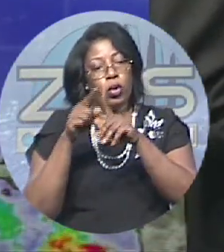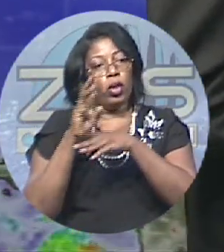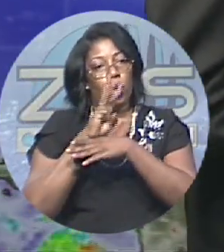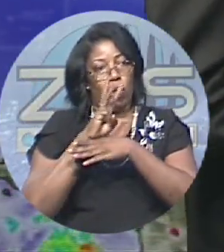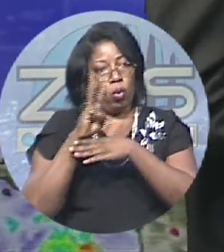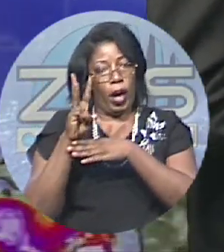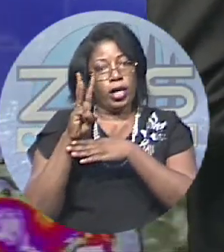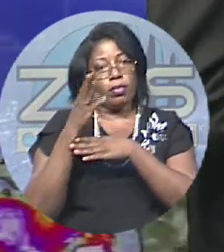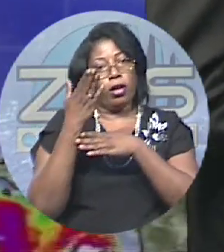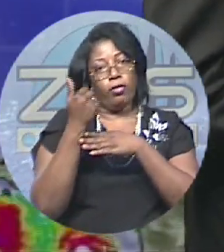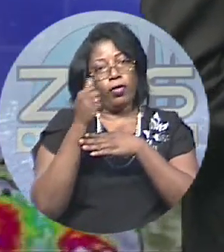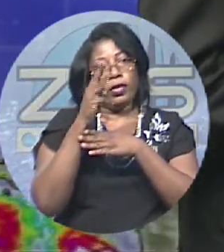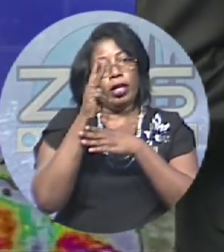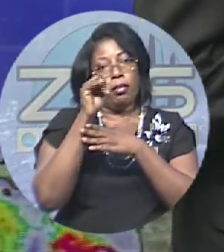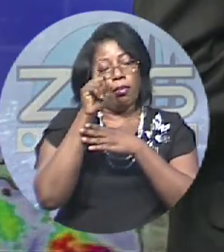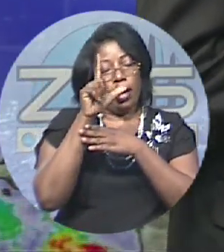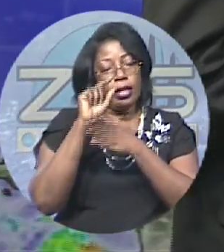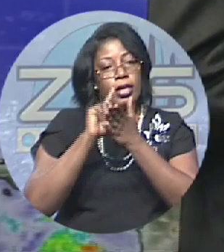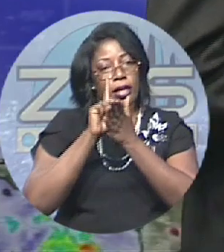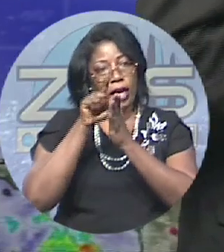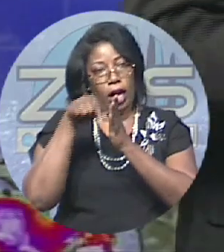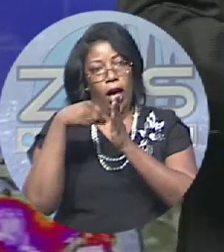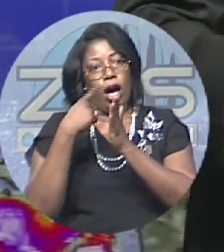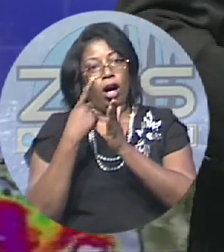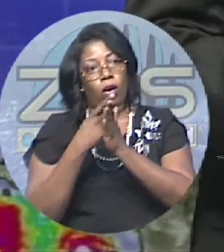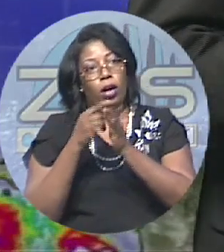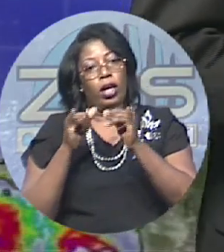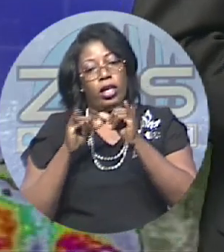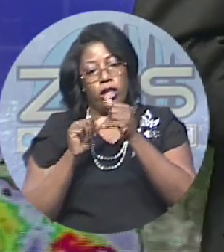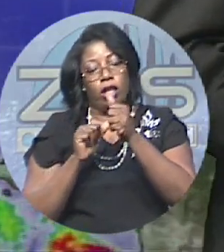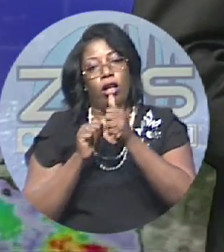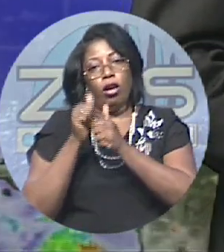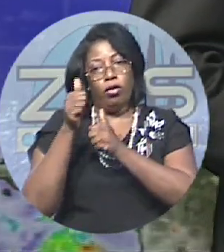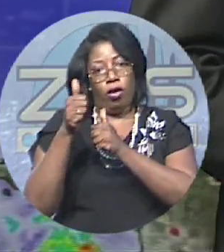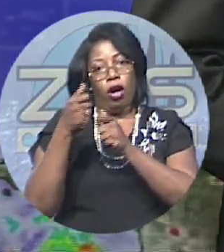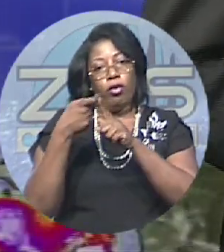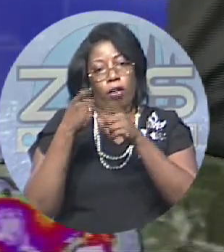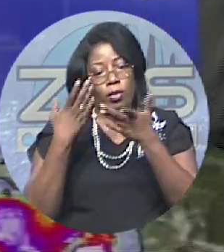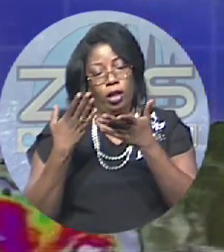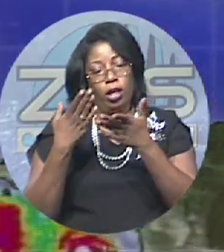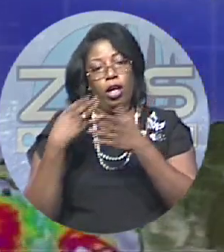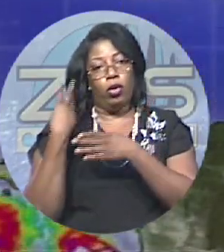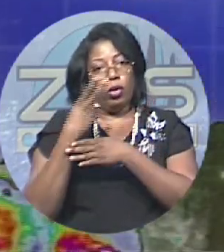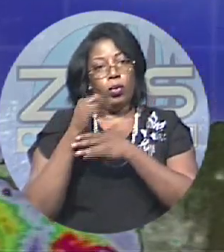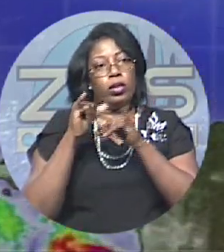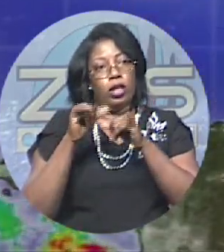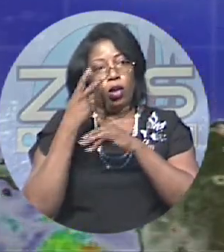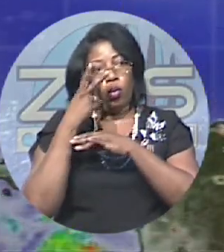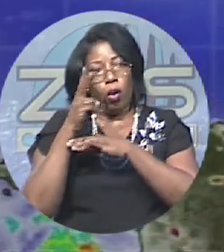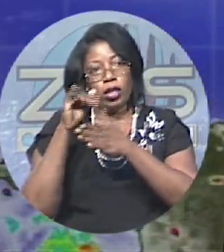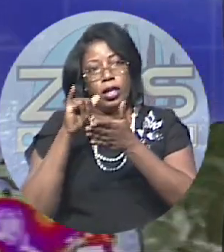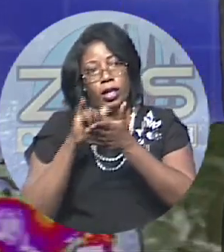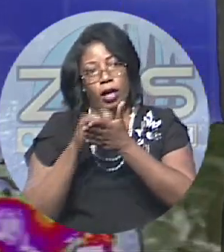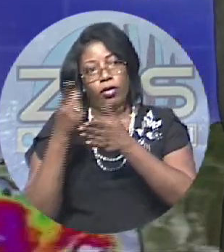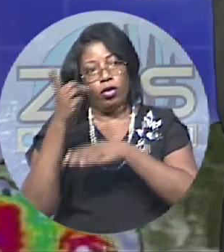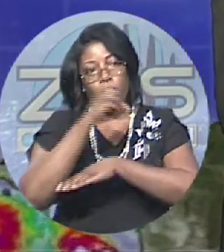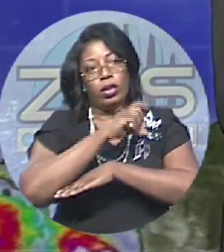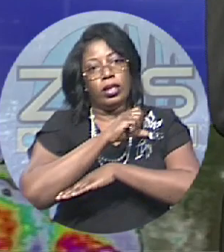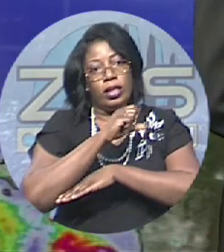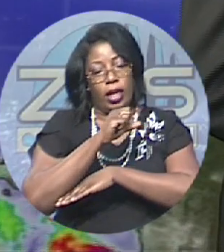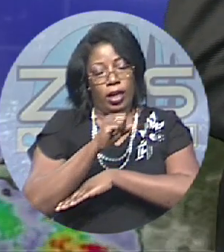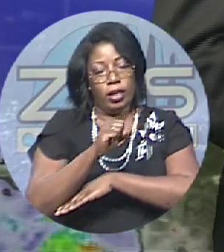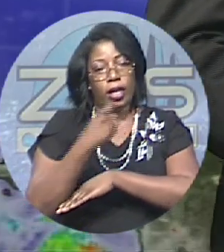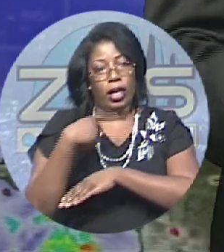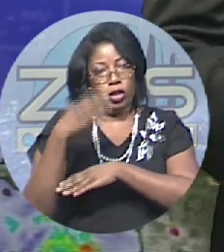west at about 15 miles per hour, and it's still a long shot from here, but we will continue to monitor that over the next several days and keep you